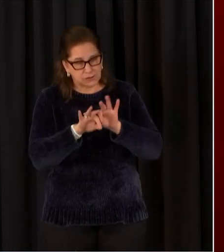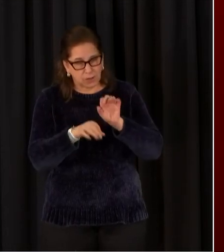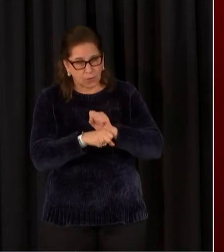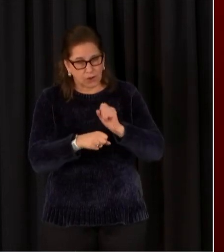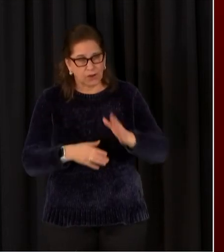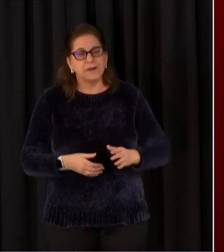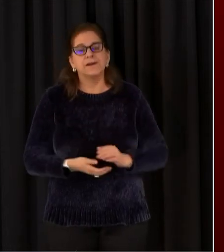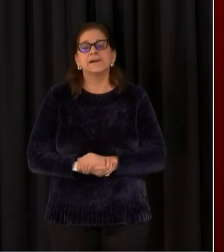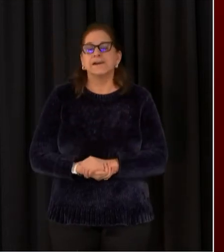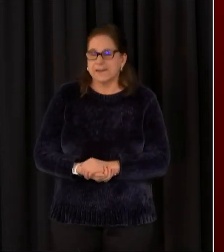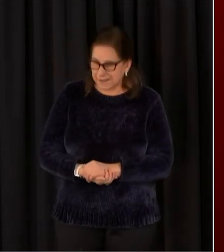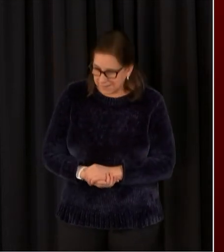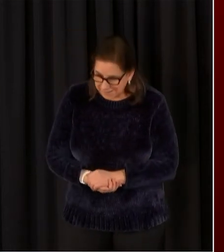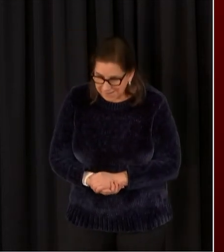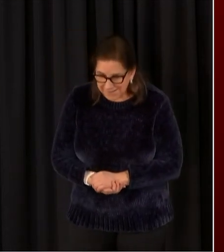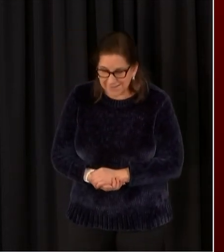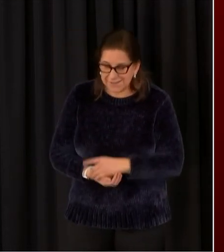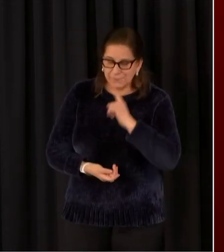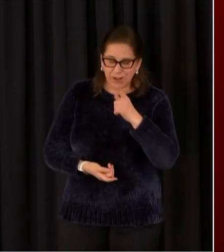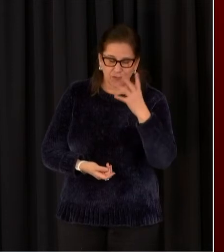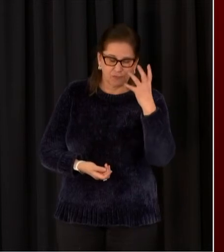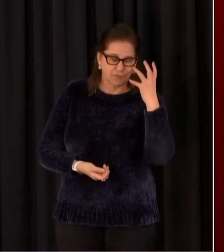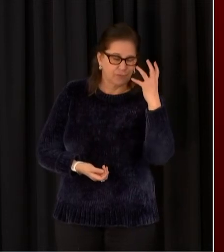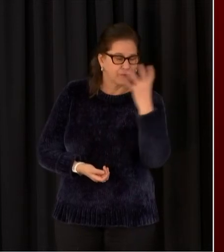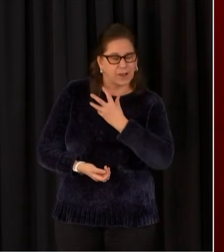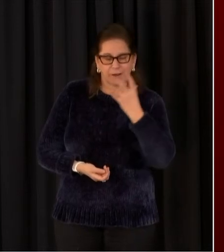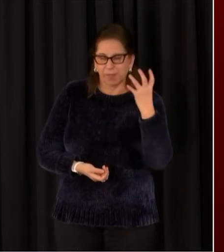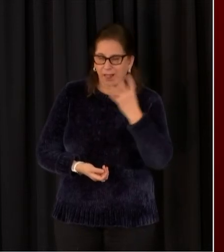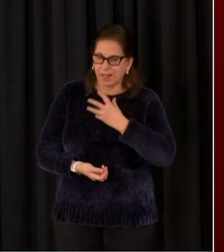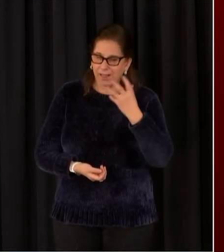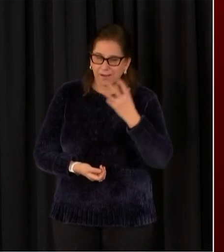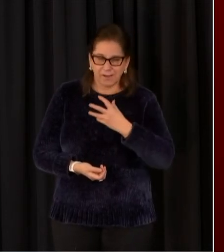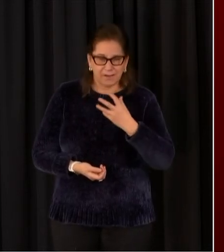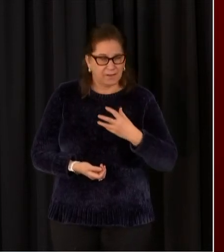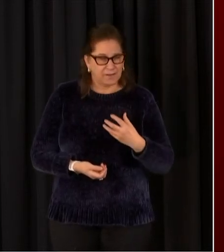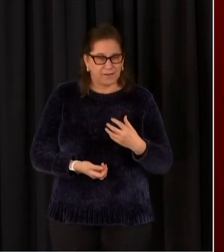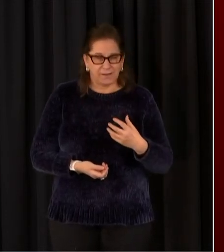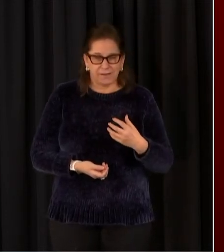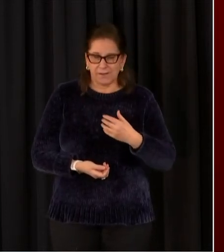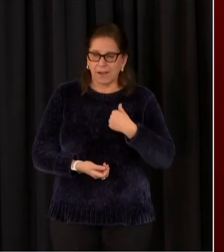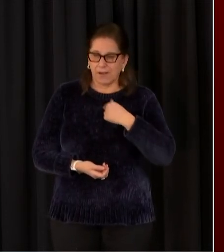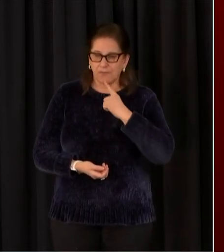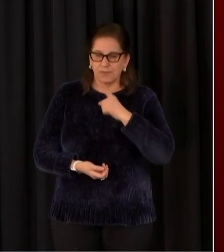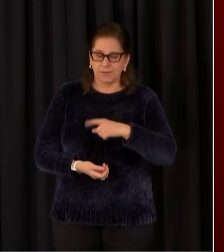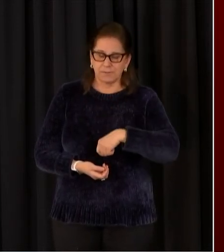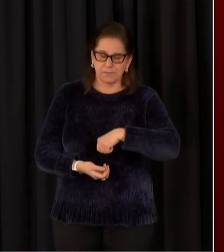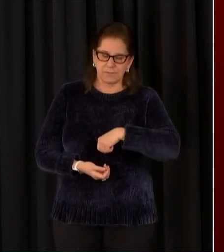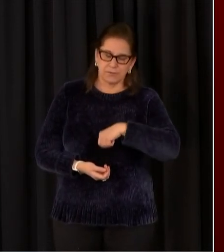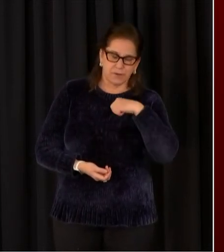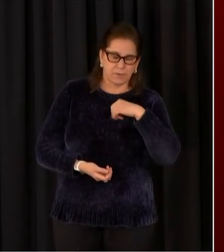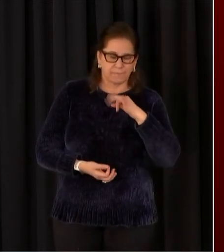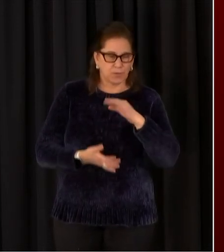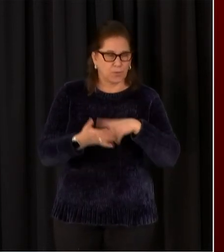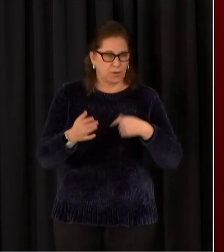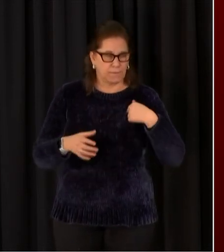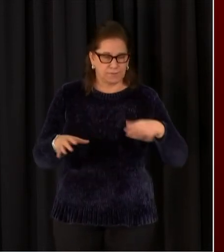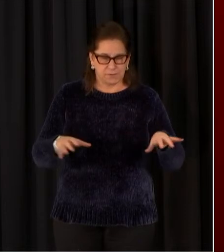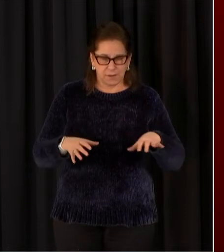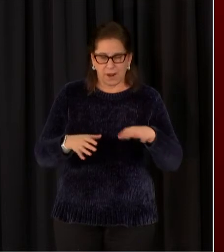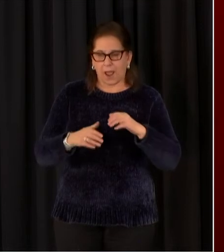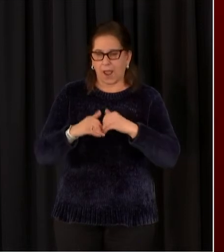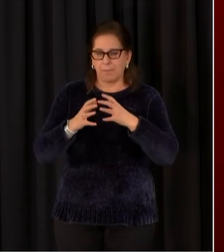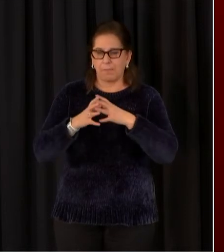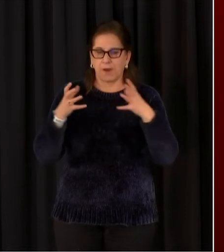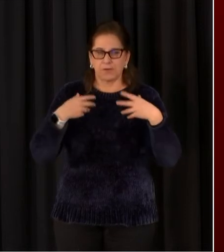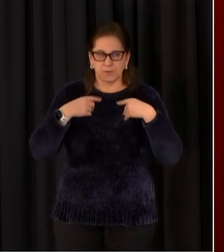been remarkable. And people have been able to show a tremendous amount of pride in what our public health